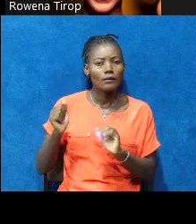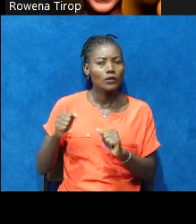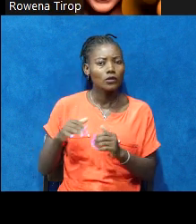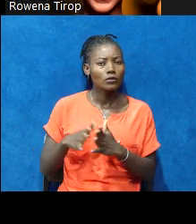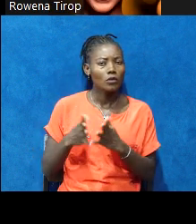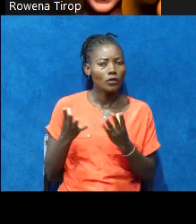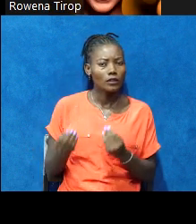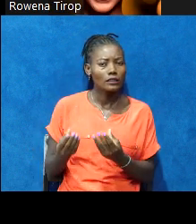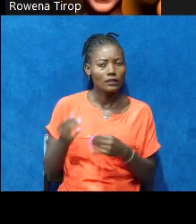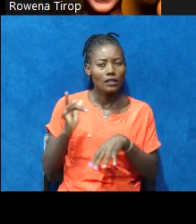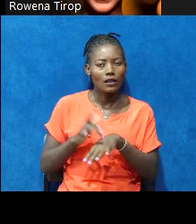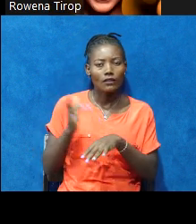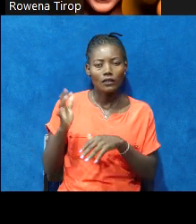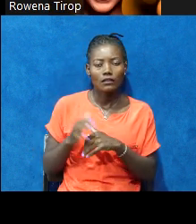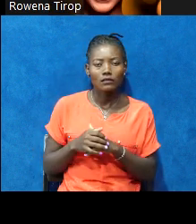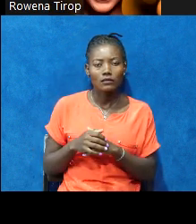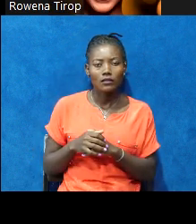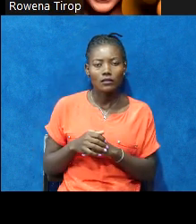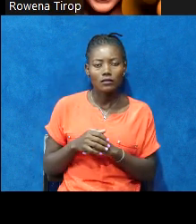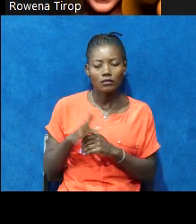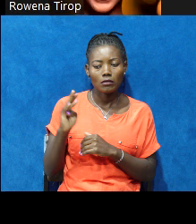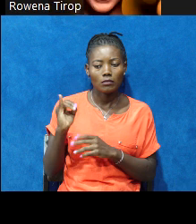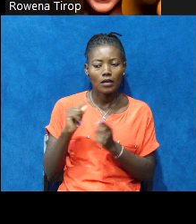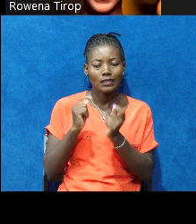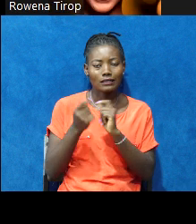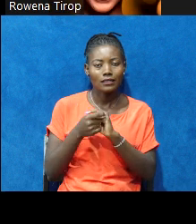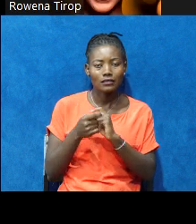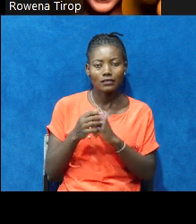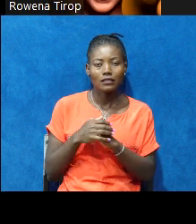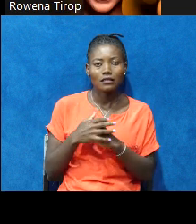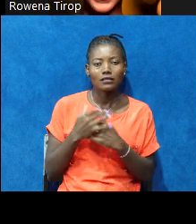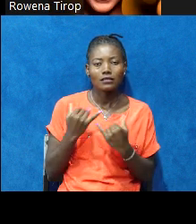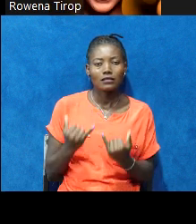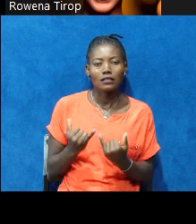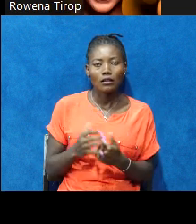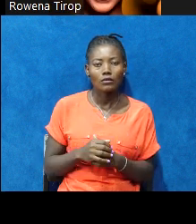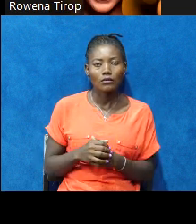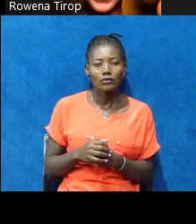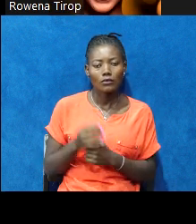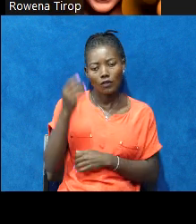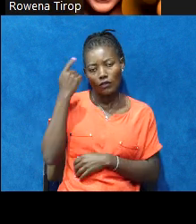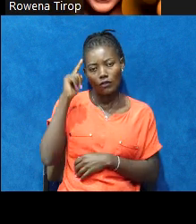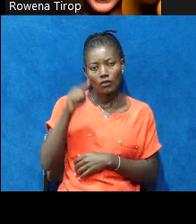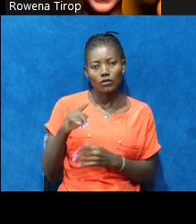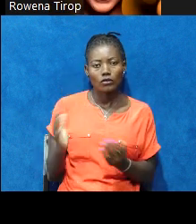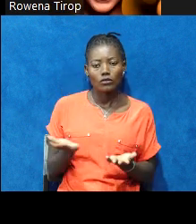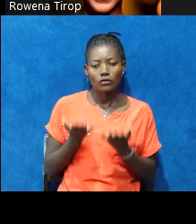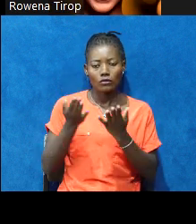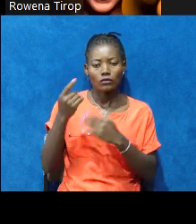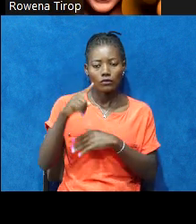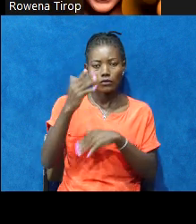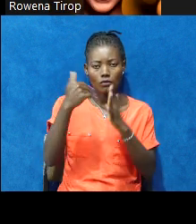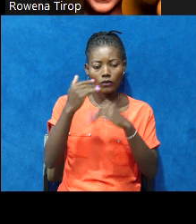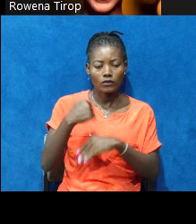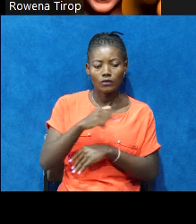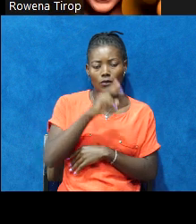your mind can be easily affected by these changes. So in order to enhance our performance,